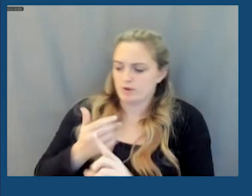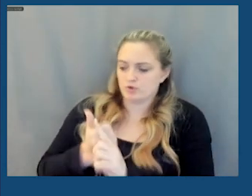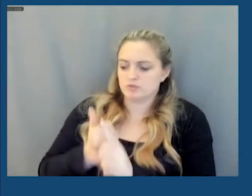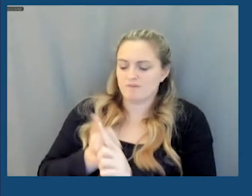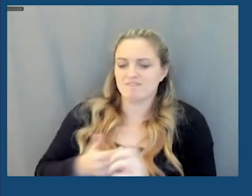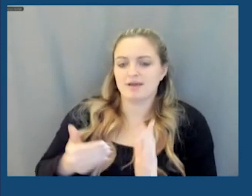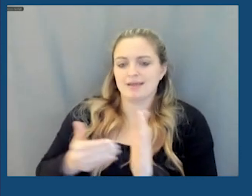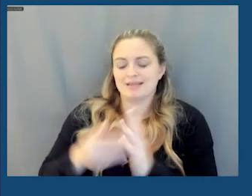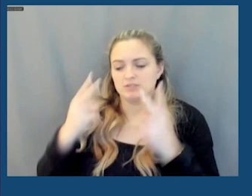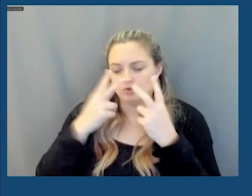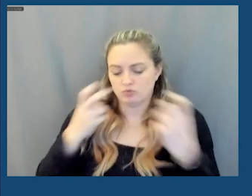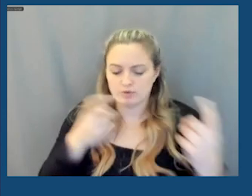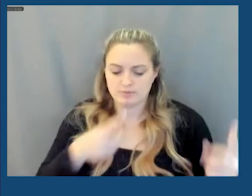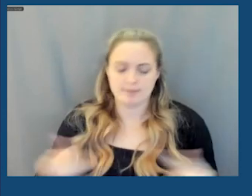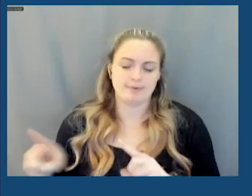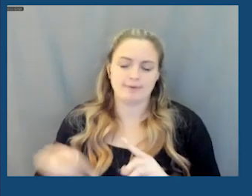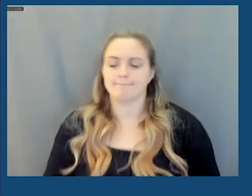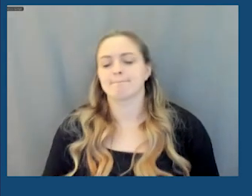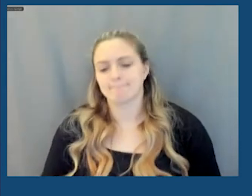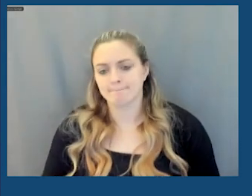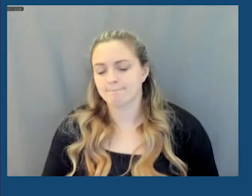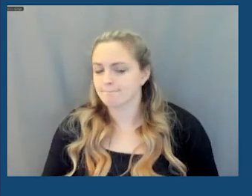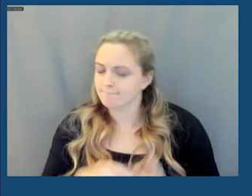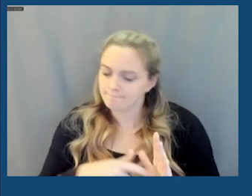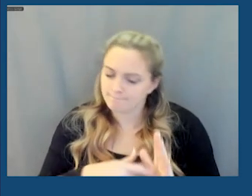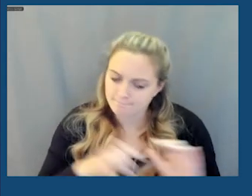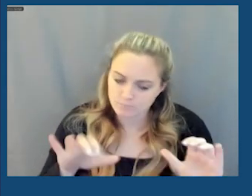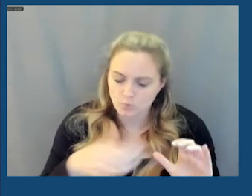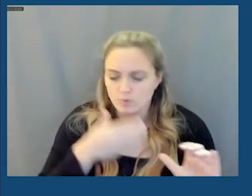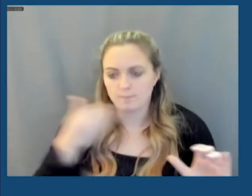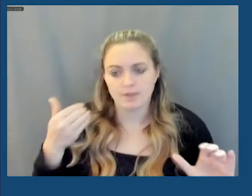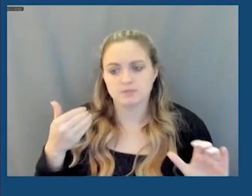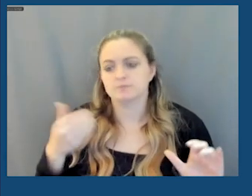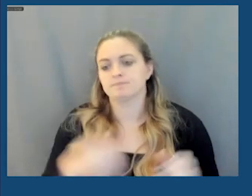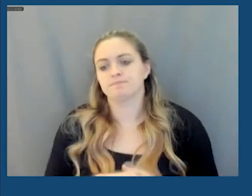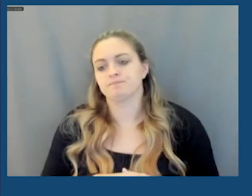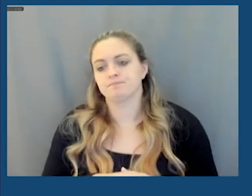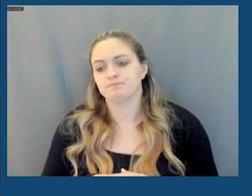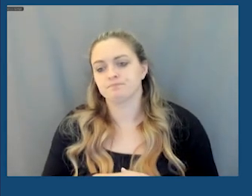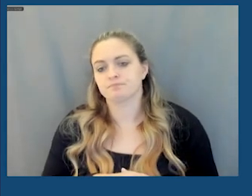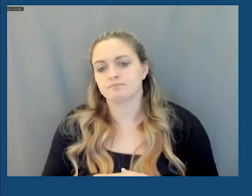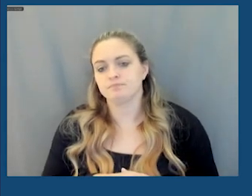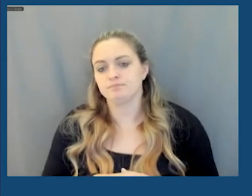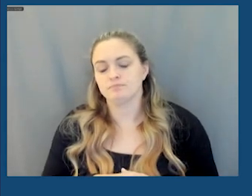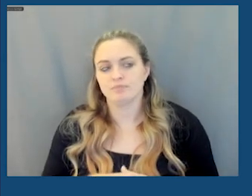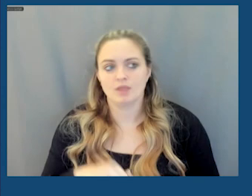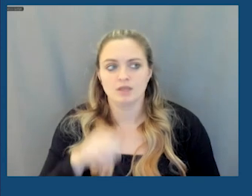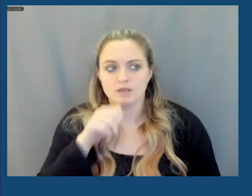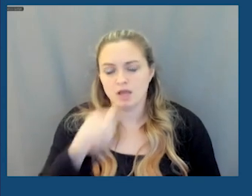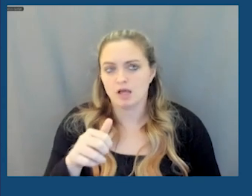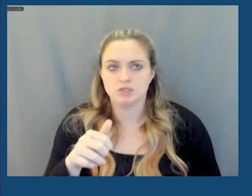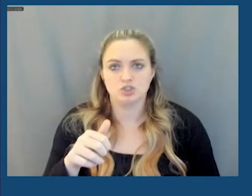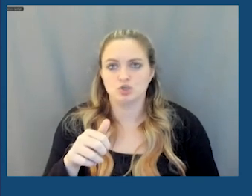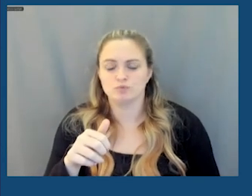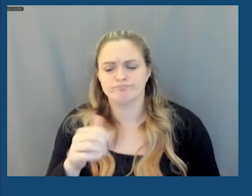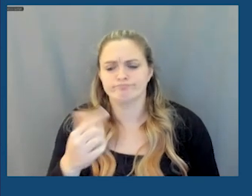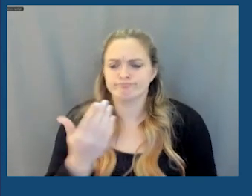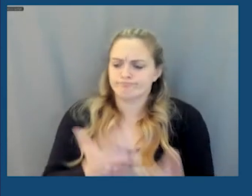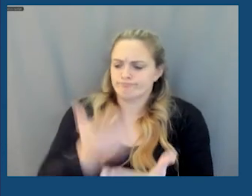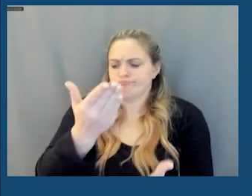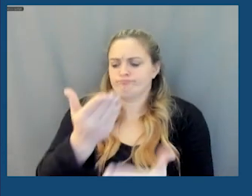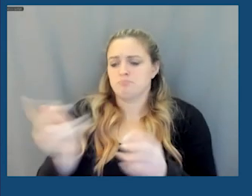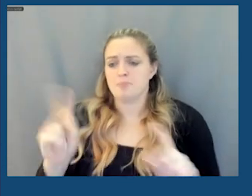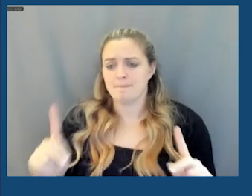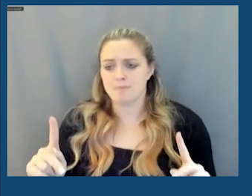the crimes of that. We must do our best as well not to legitimize those who hate